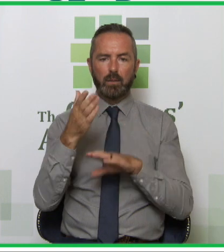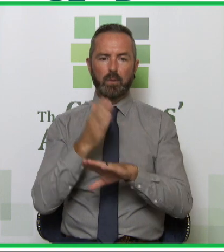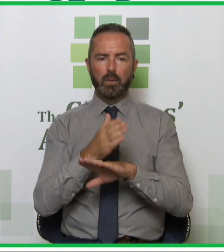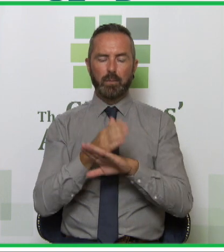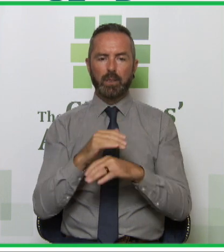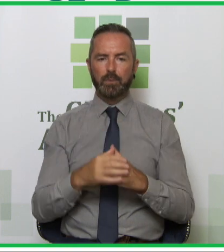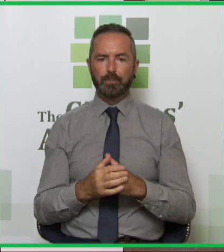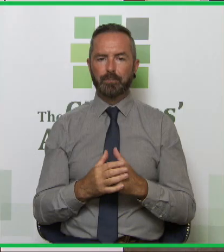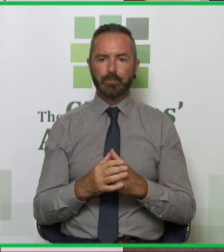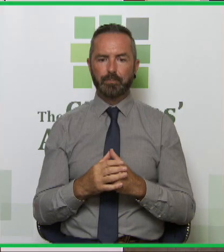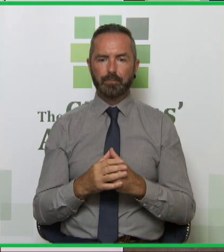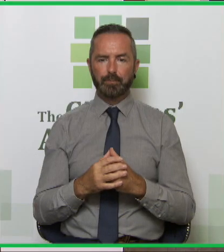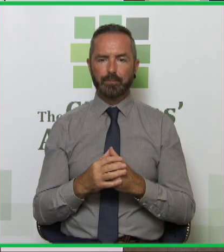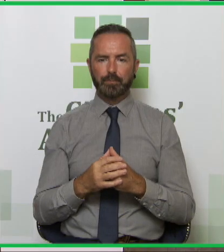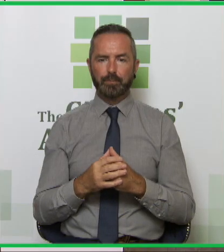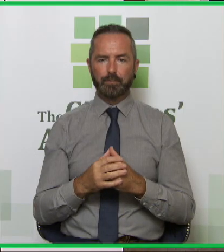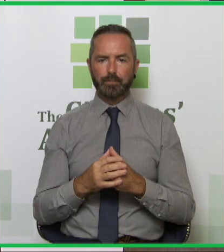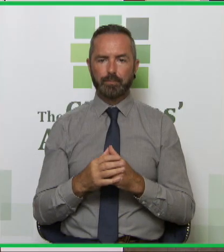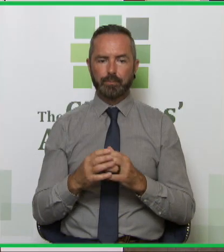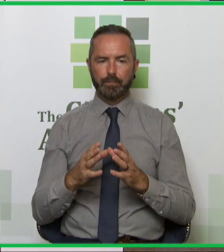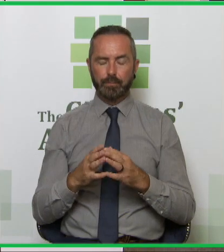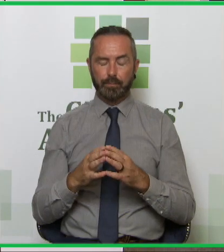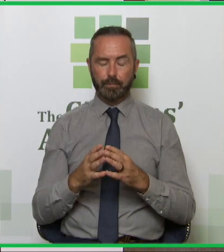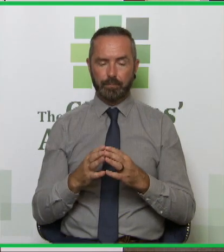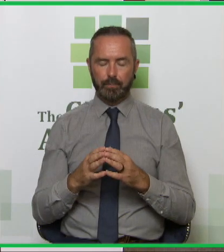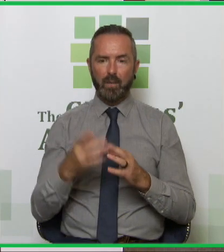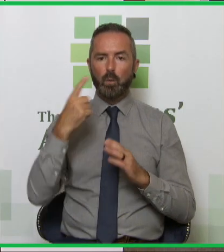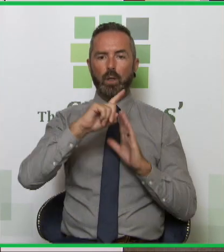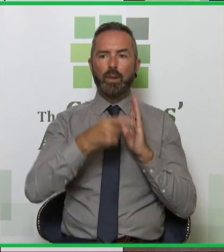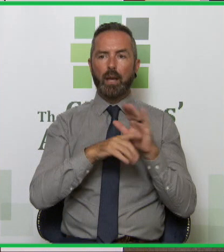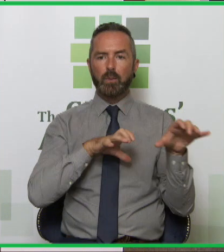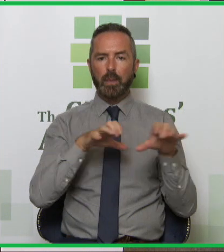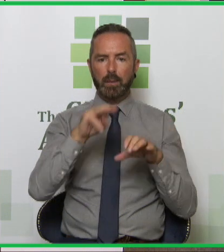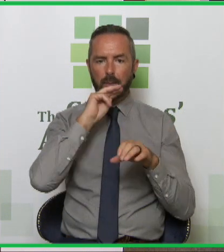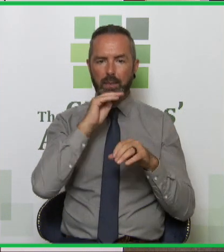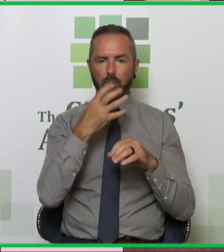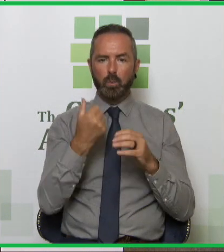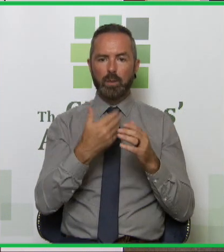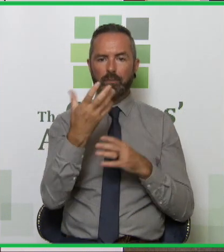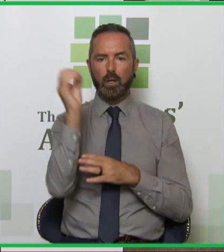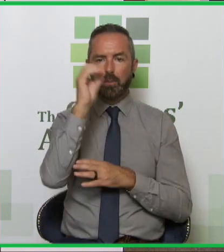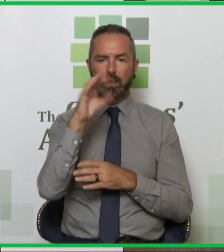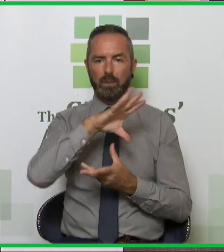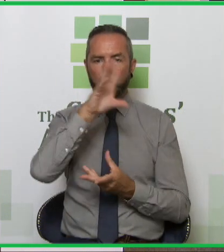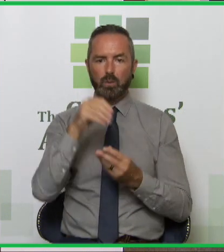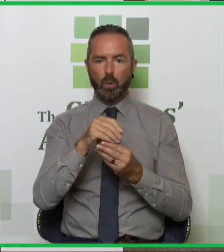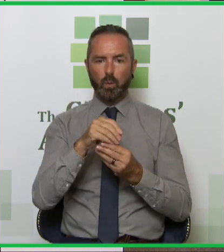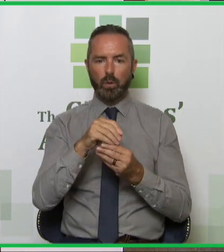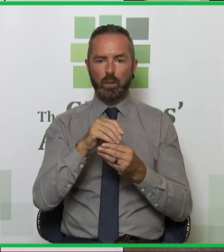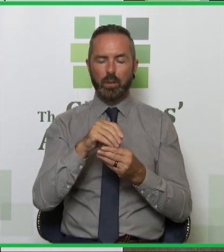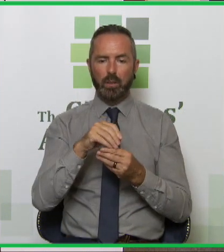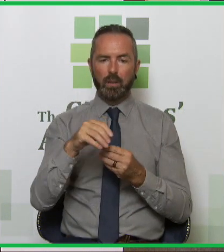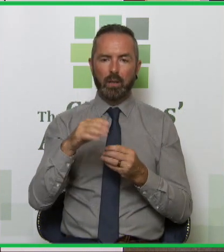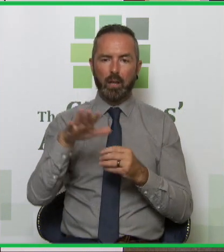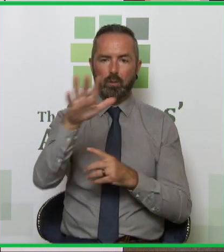employment. The 1,000 places equate to about 5% of the total number of CE places across the CE network